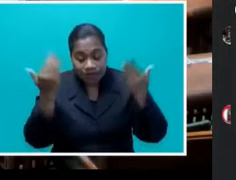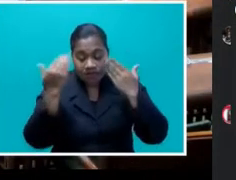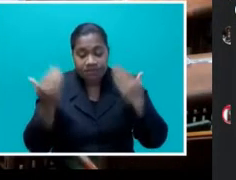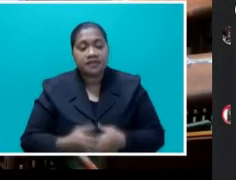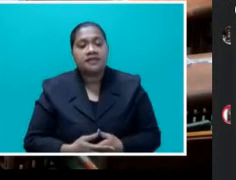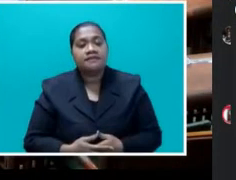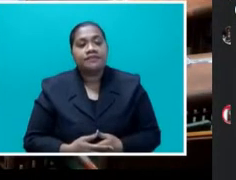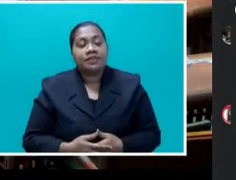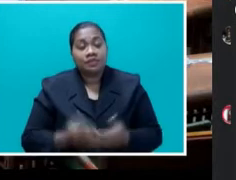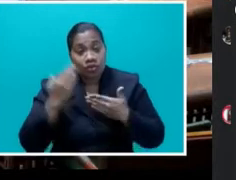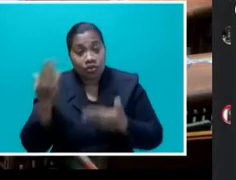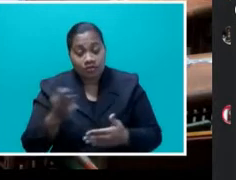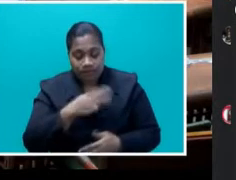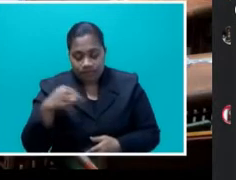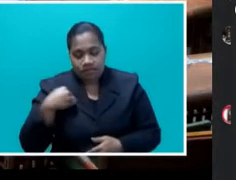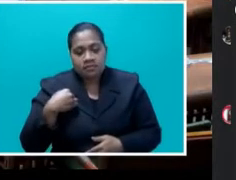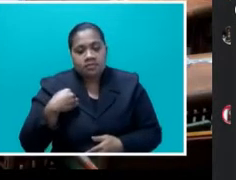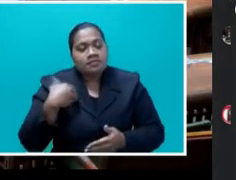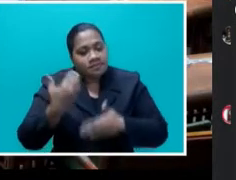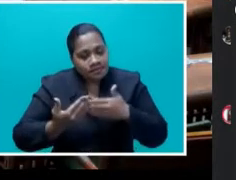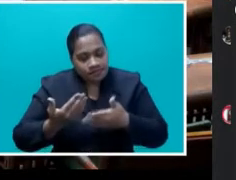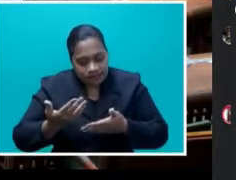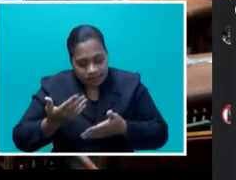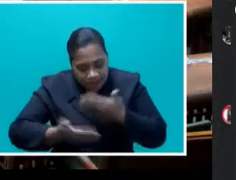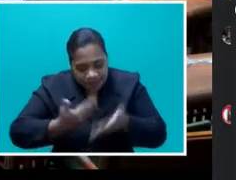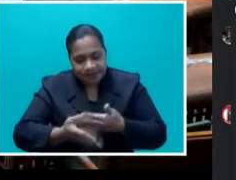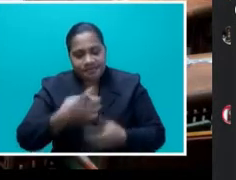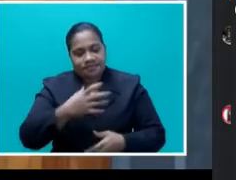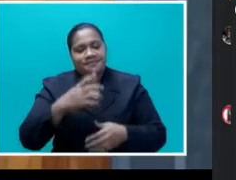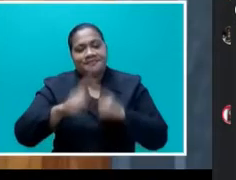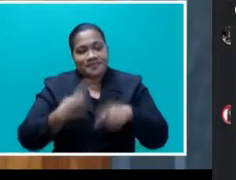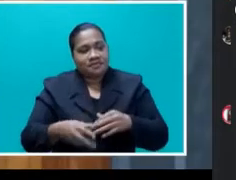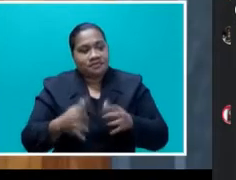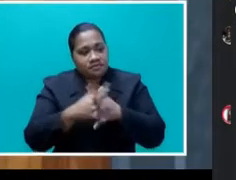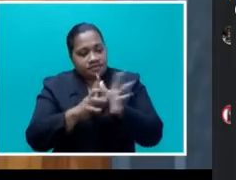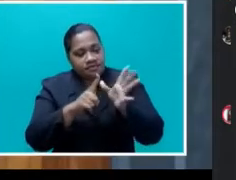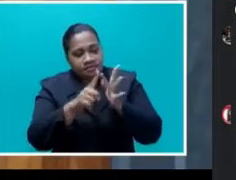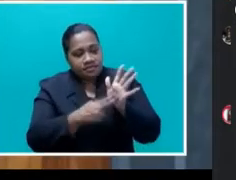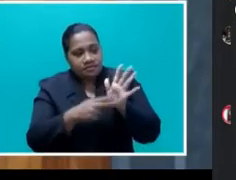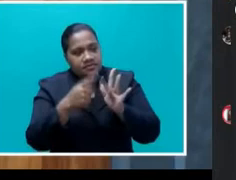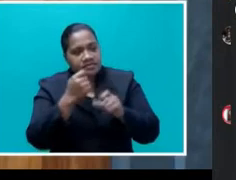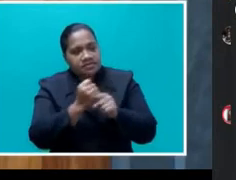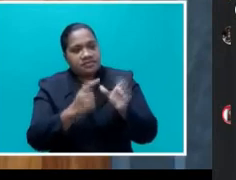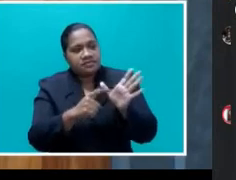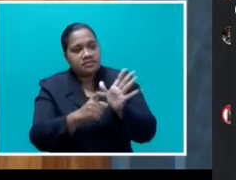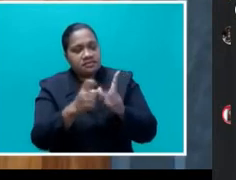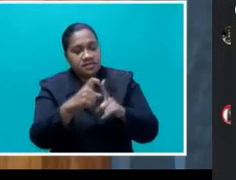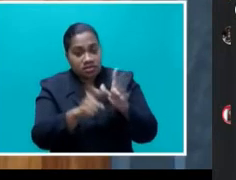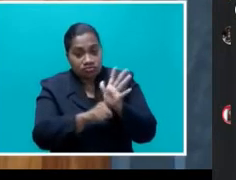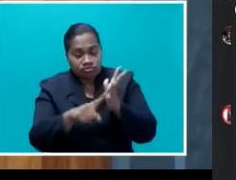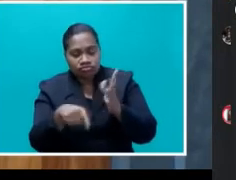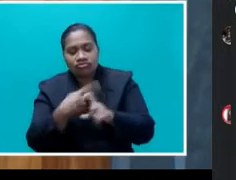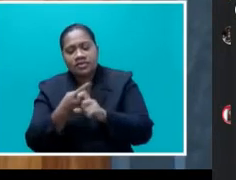has chosen to discuss further about the ice plants proposed in Wainingundu and Koro. I would like to ask the